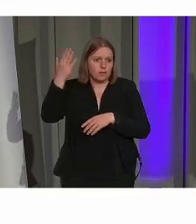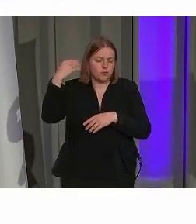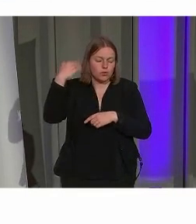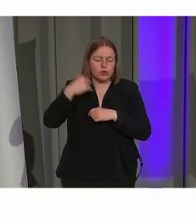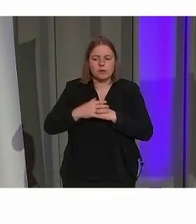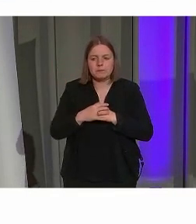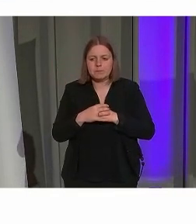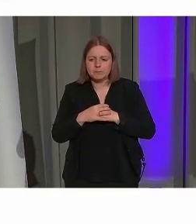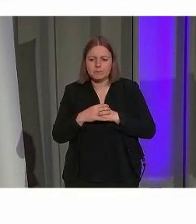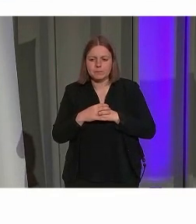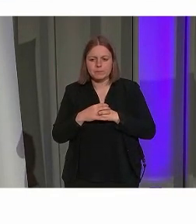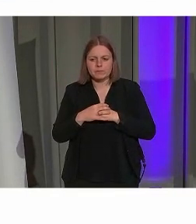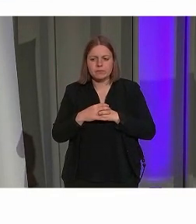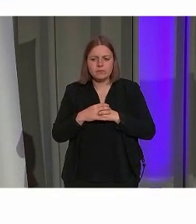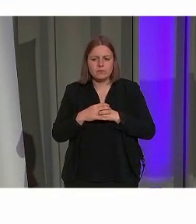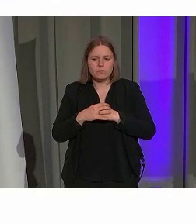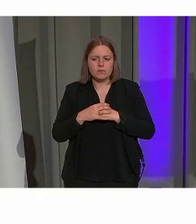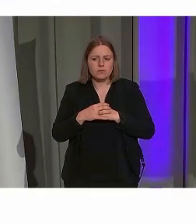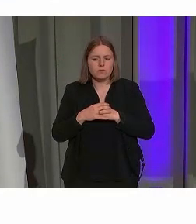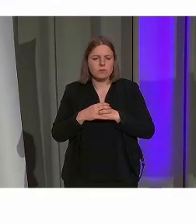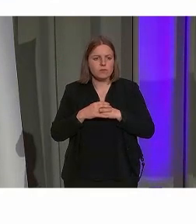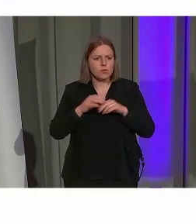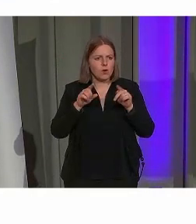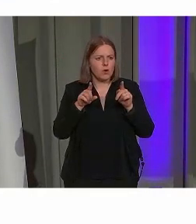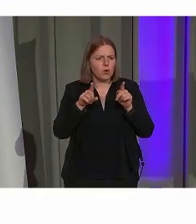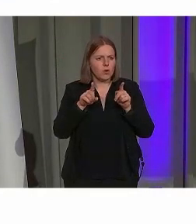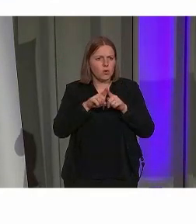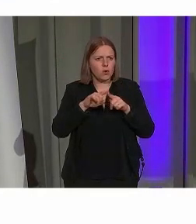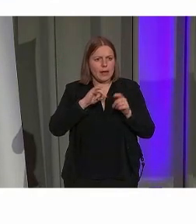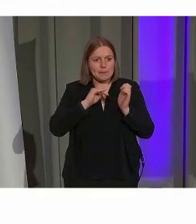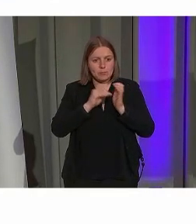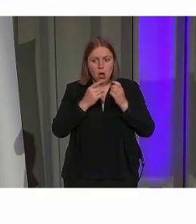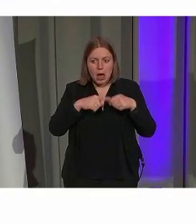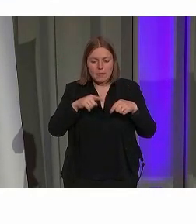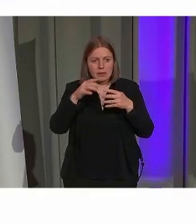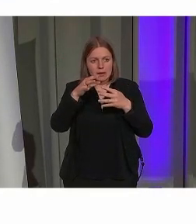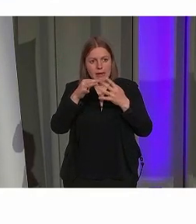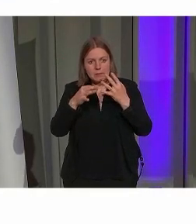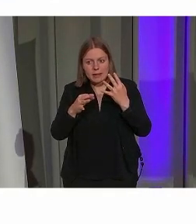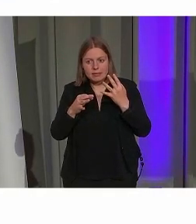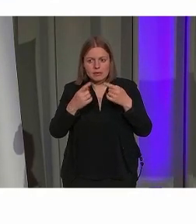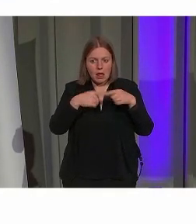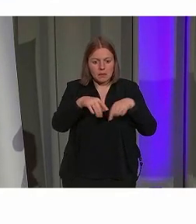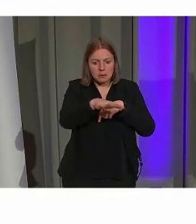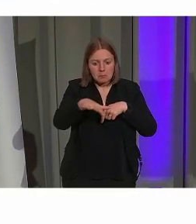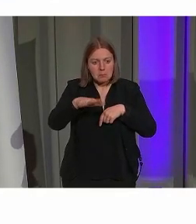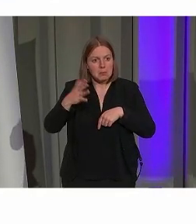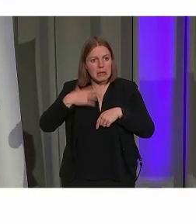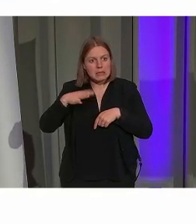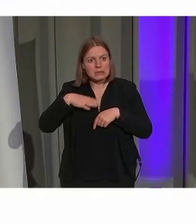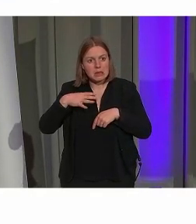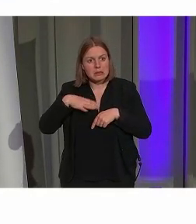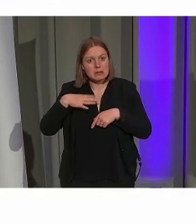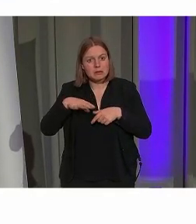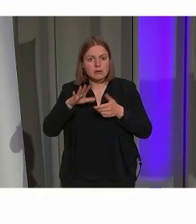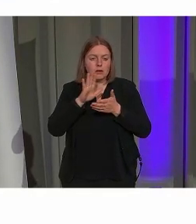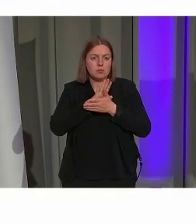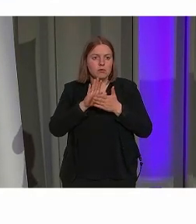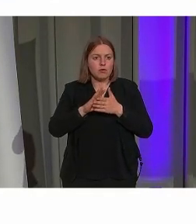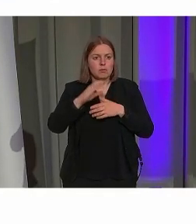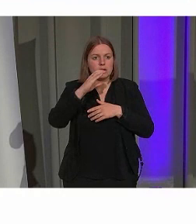And in general, also other elements and areas of interest, such as